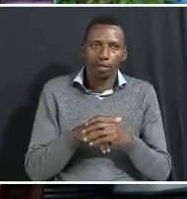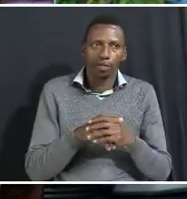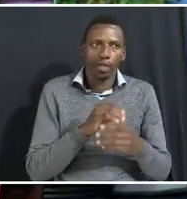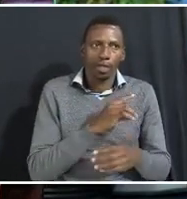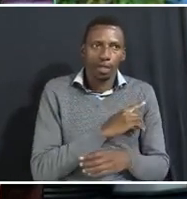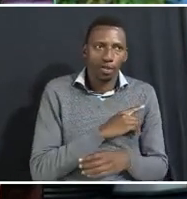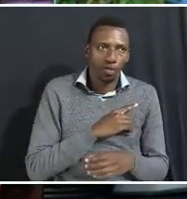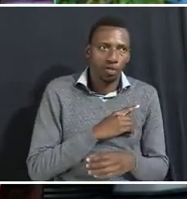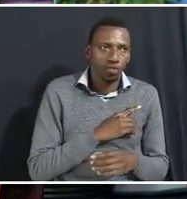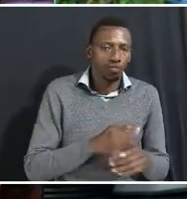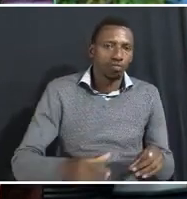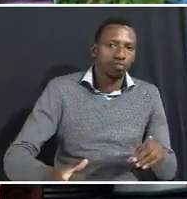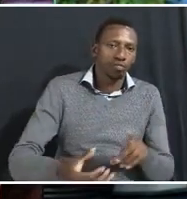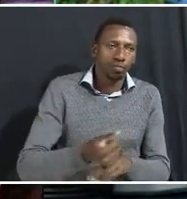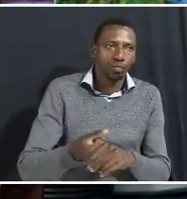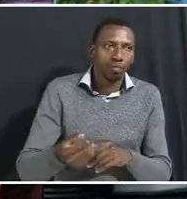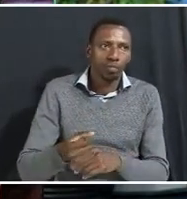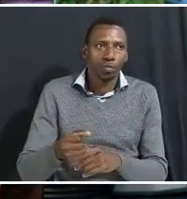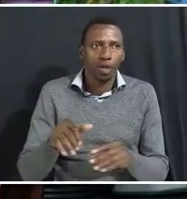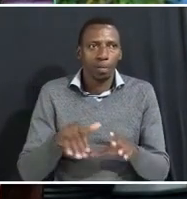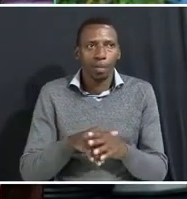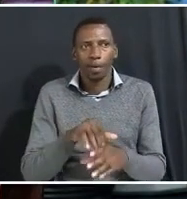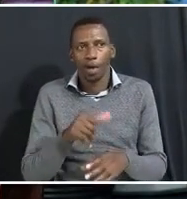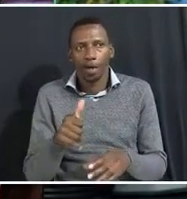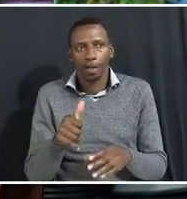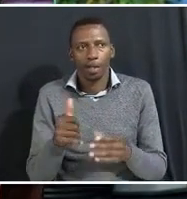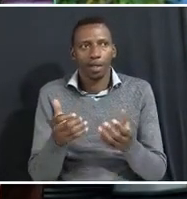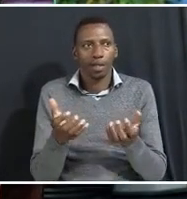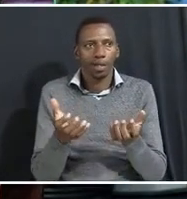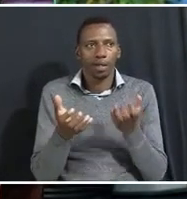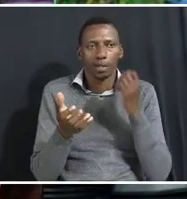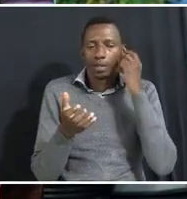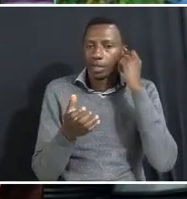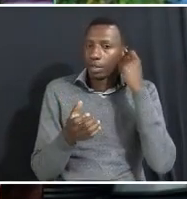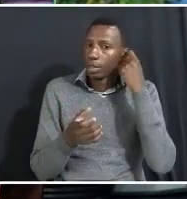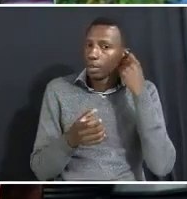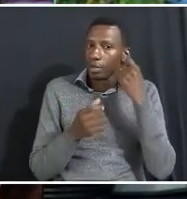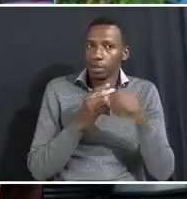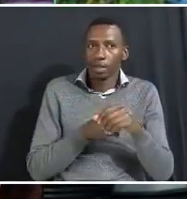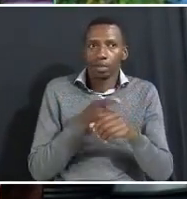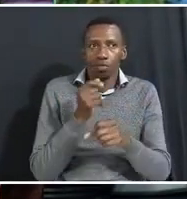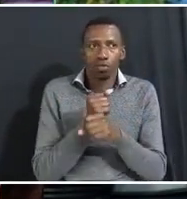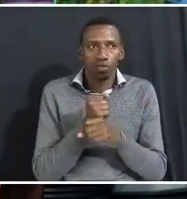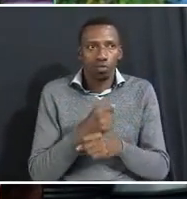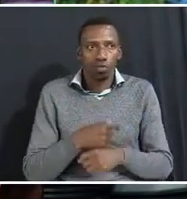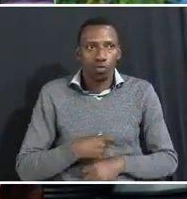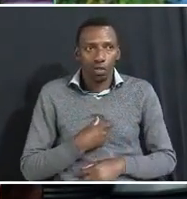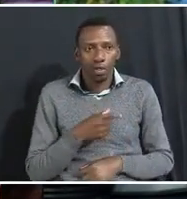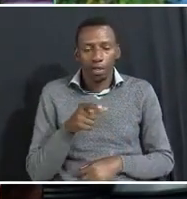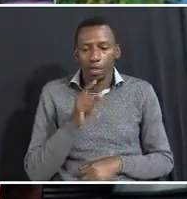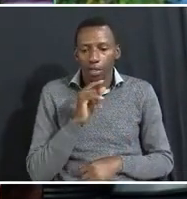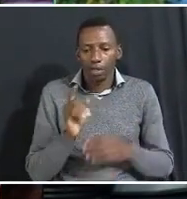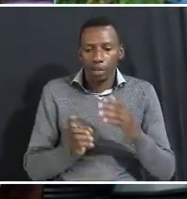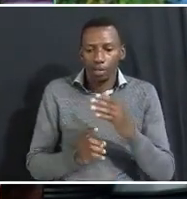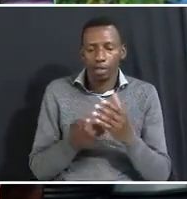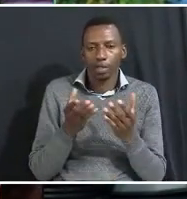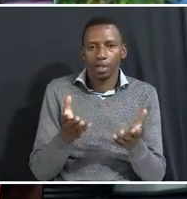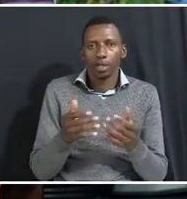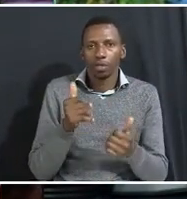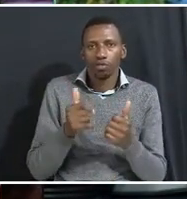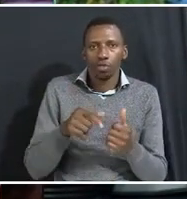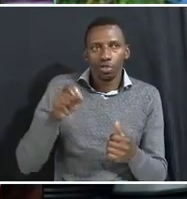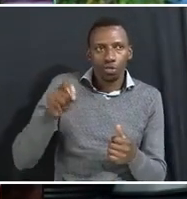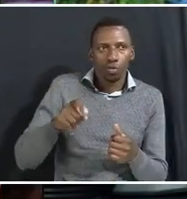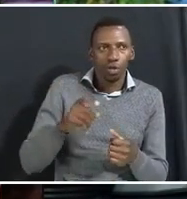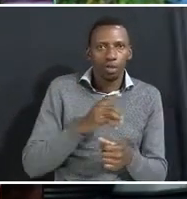out to members' other needs. So actually, as we do visitation, it is a ministry within deaconate, which requires